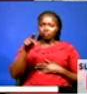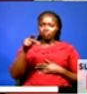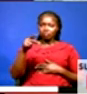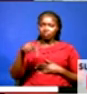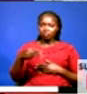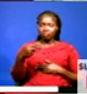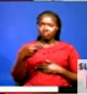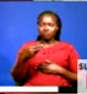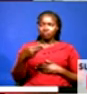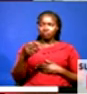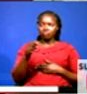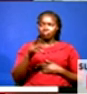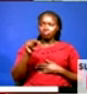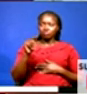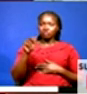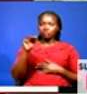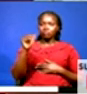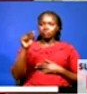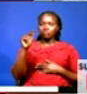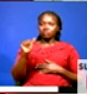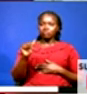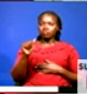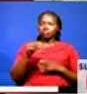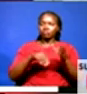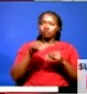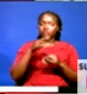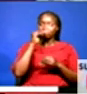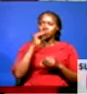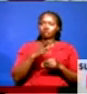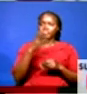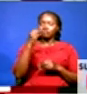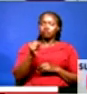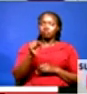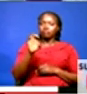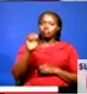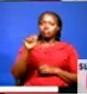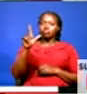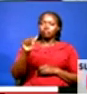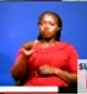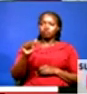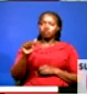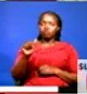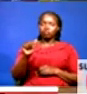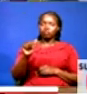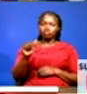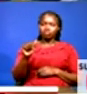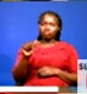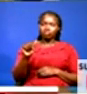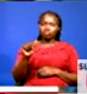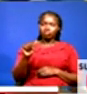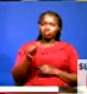Ntakirutimana is duly elected as Speaker of the 5th East African Legislative Assembly.